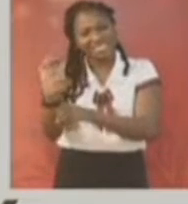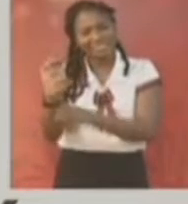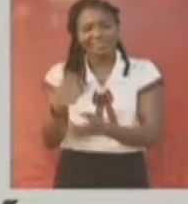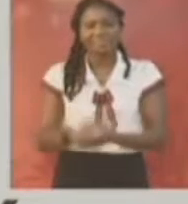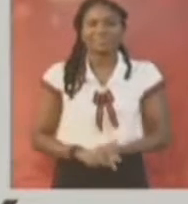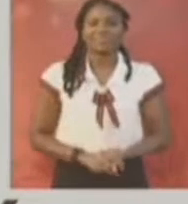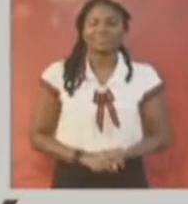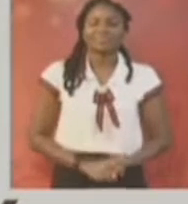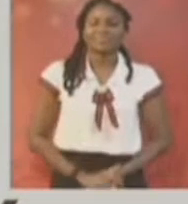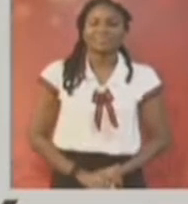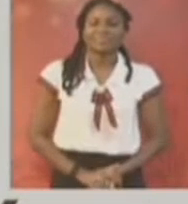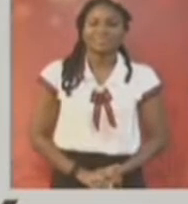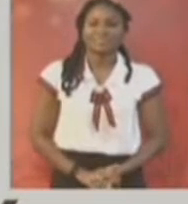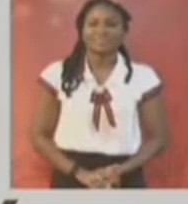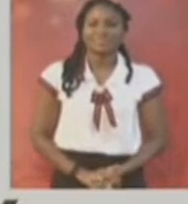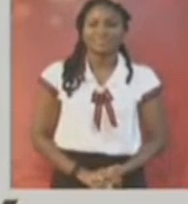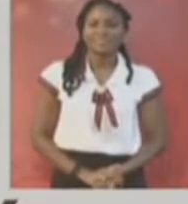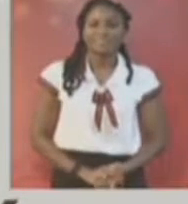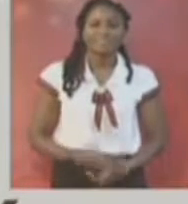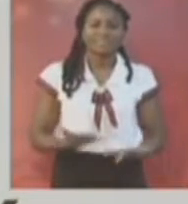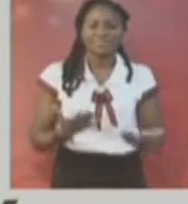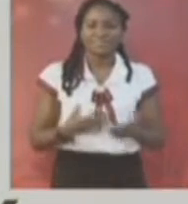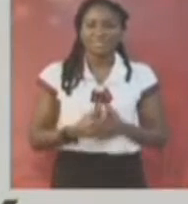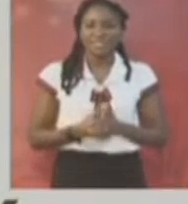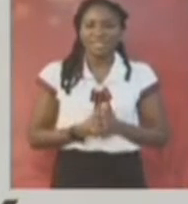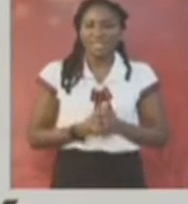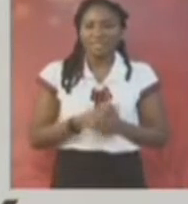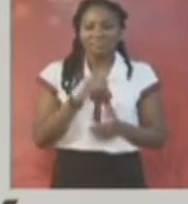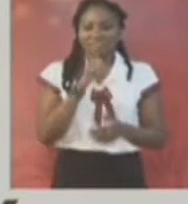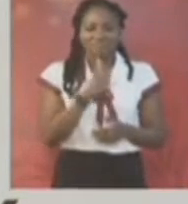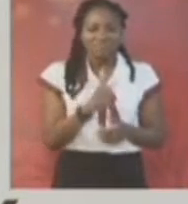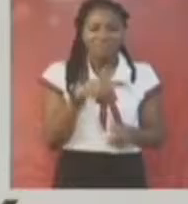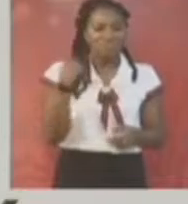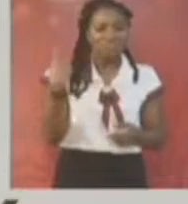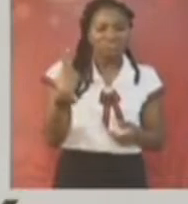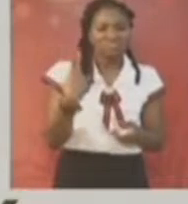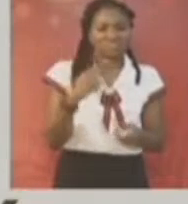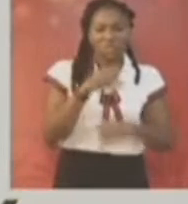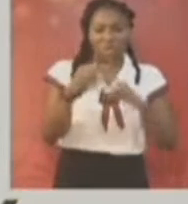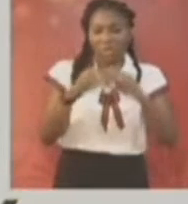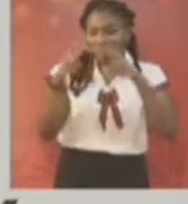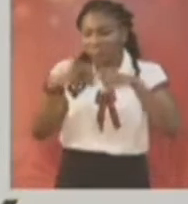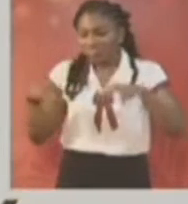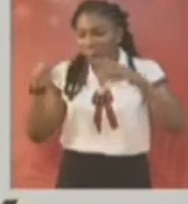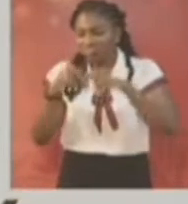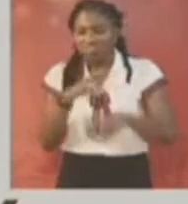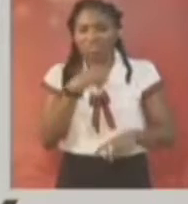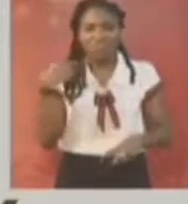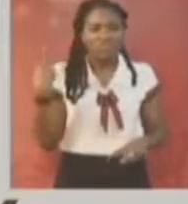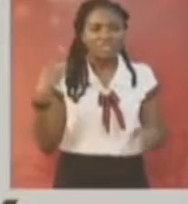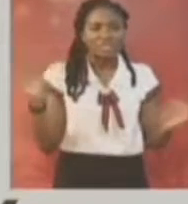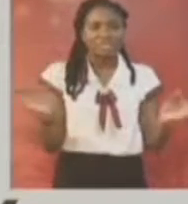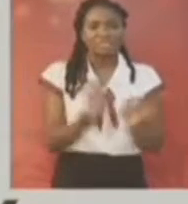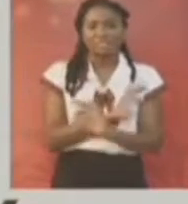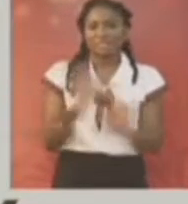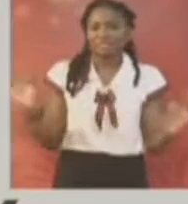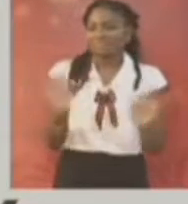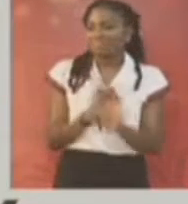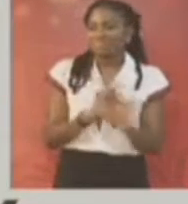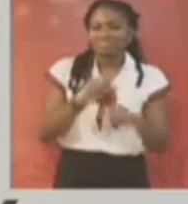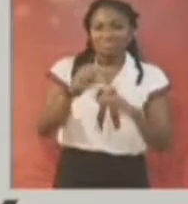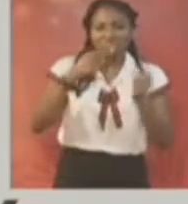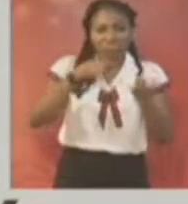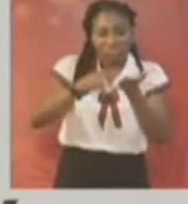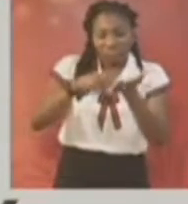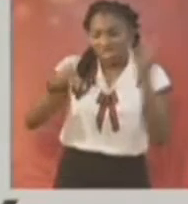with the new COVID vaccine. That hasn't been shown in any of the shorter or longer term data analysis